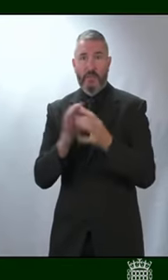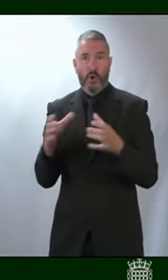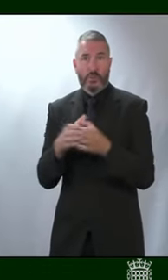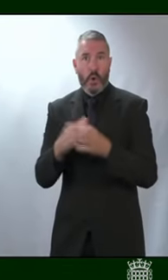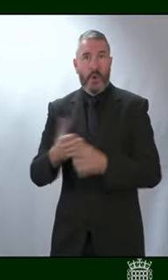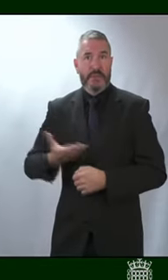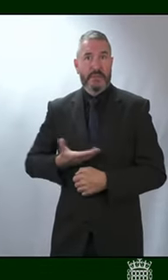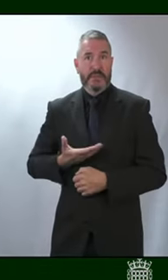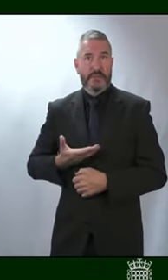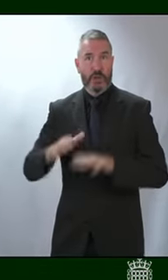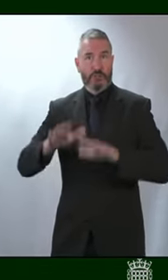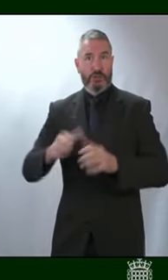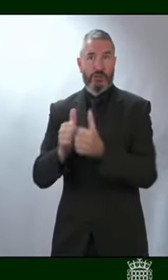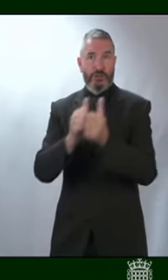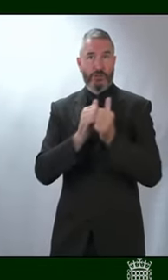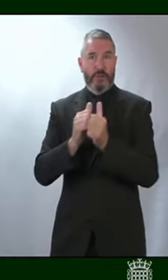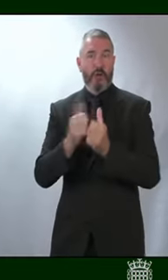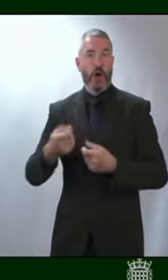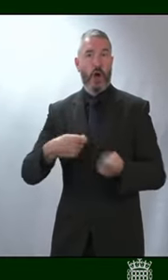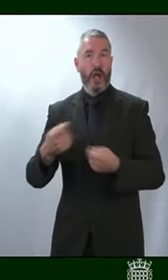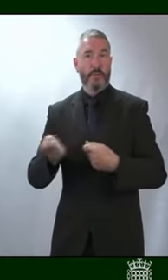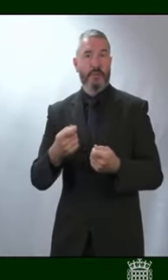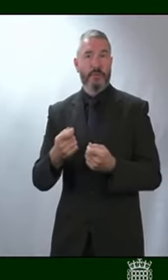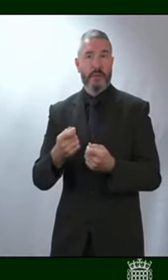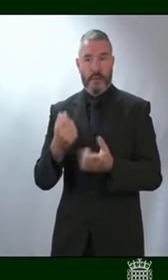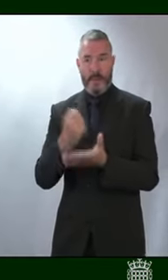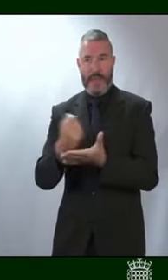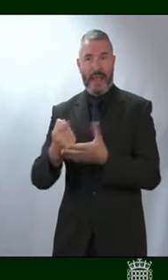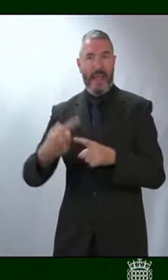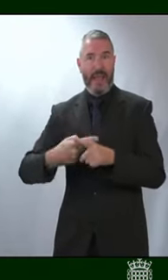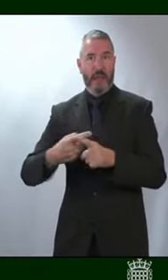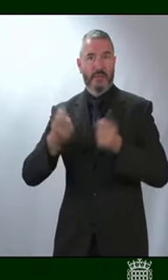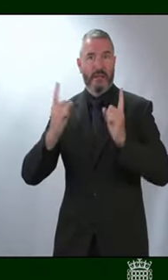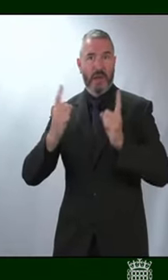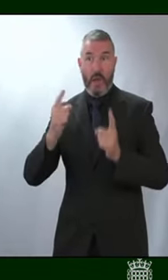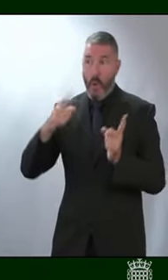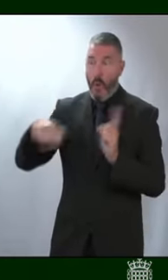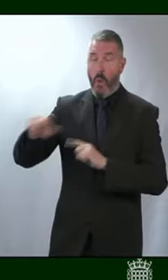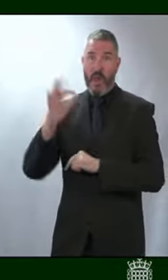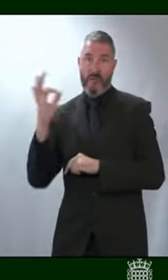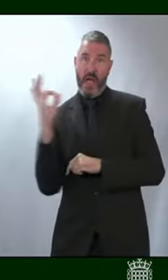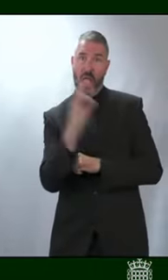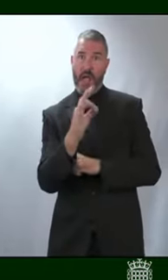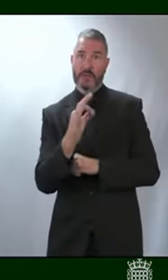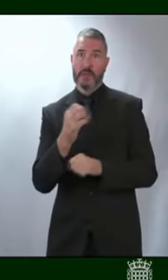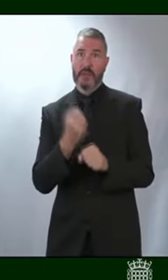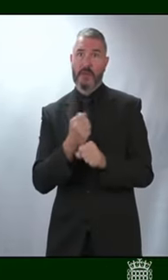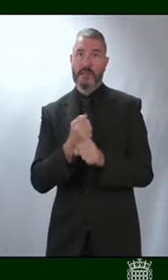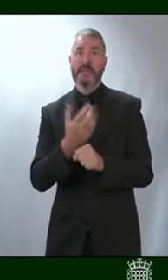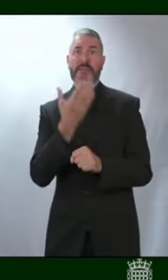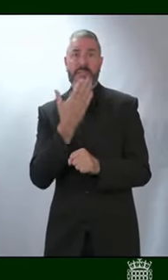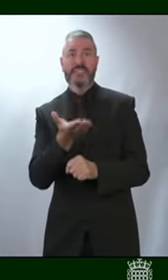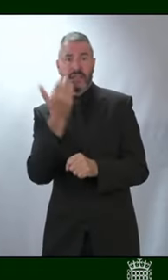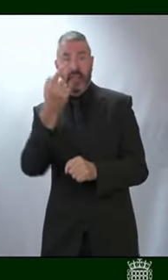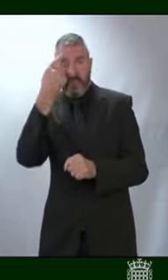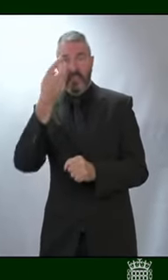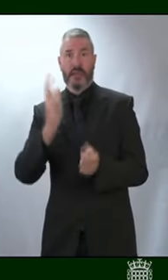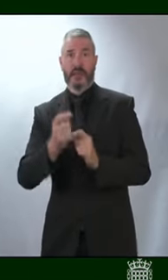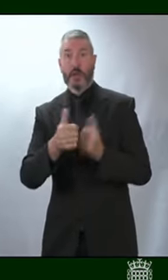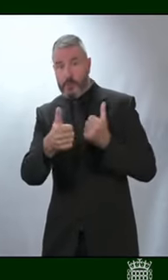the British Chamber of Commerce, the Governor of the Bank of England, they're all calling on the Prime Minister to stop and rethink. Support